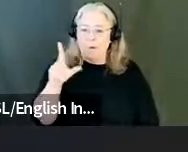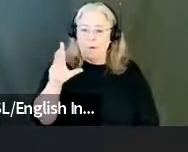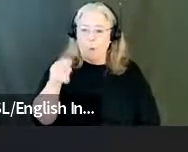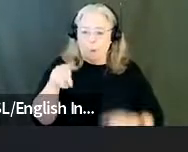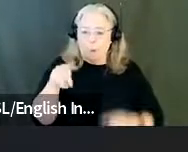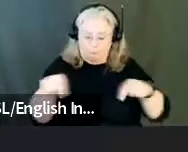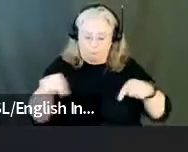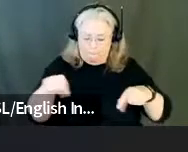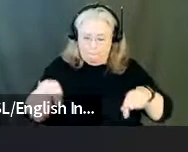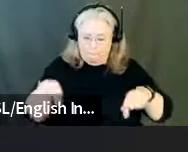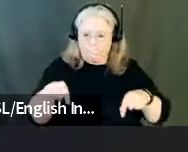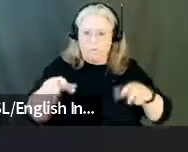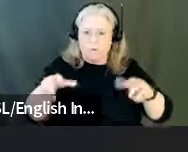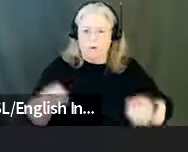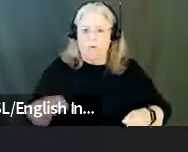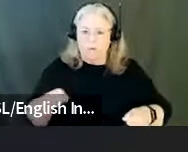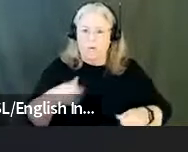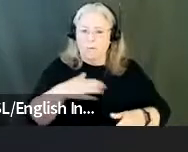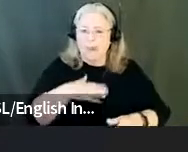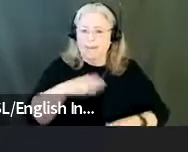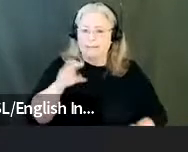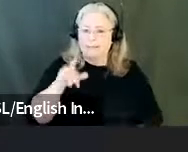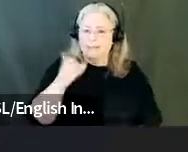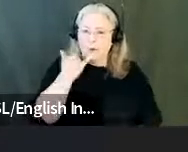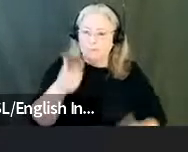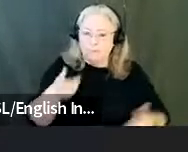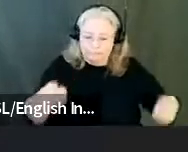can use to grip onto my cell phone.